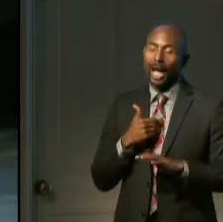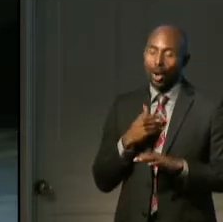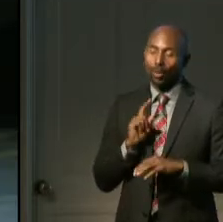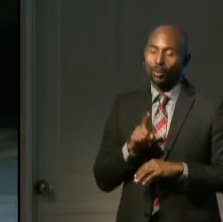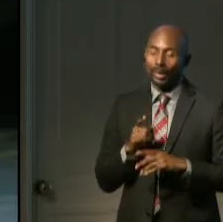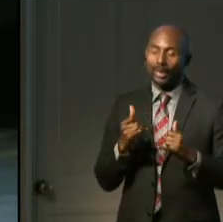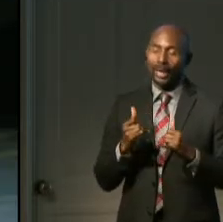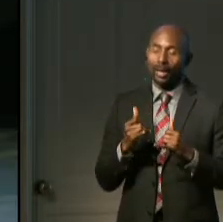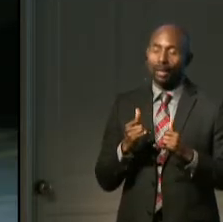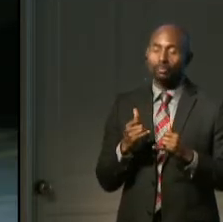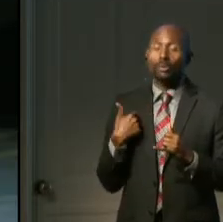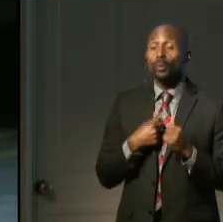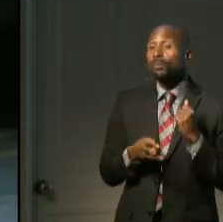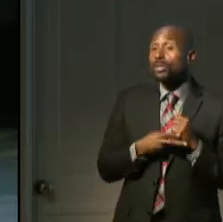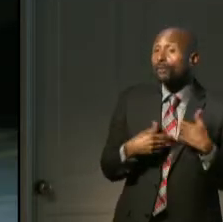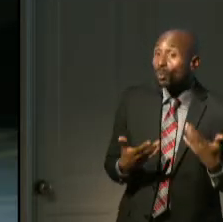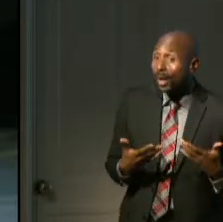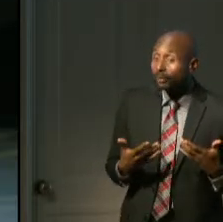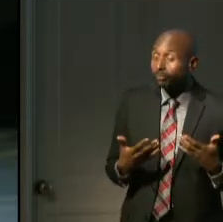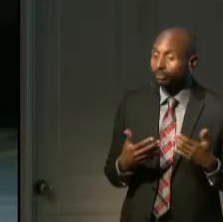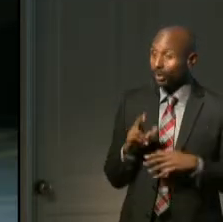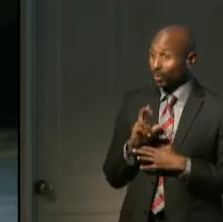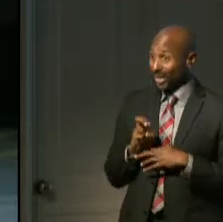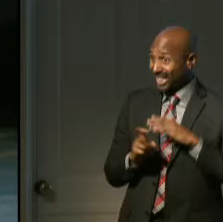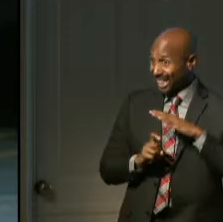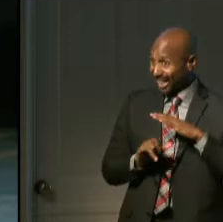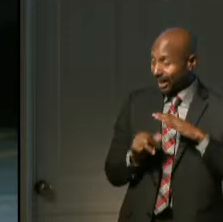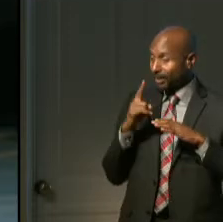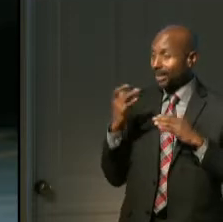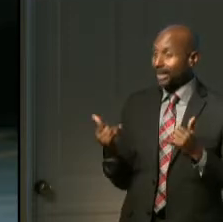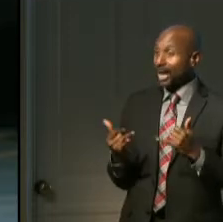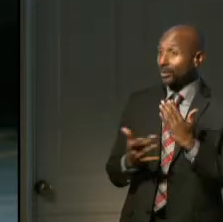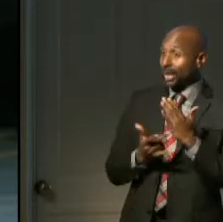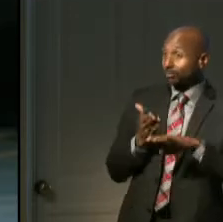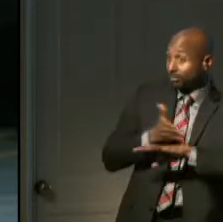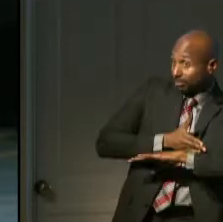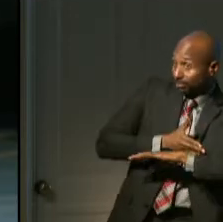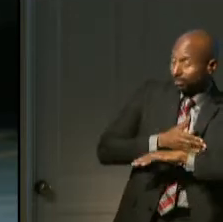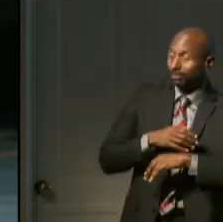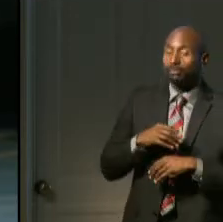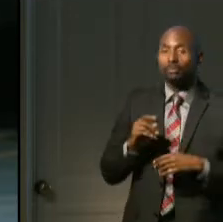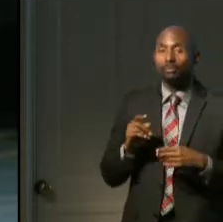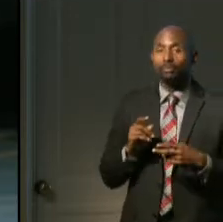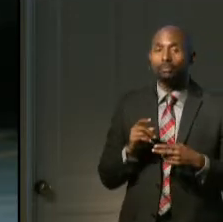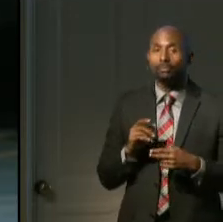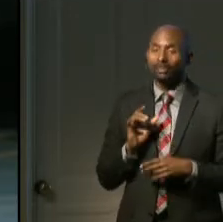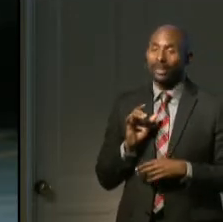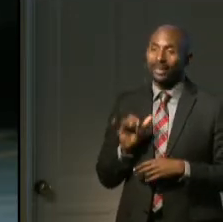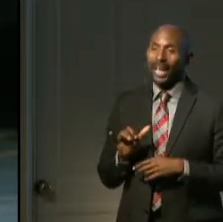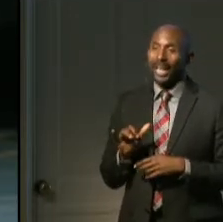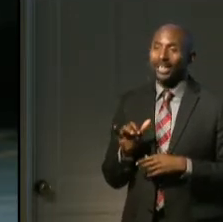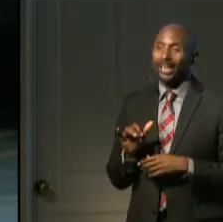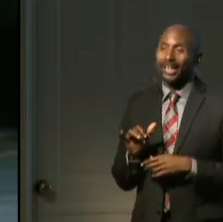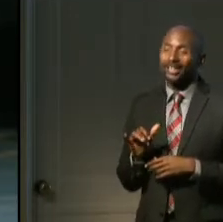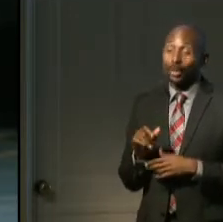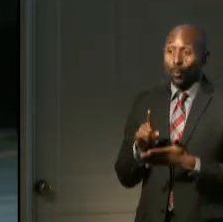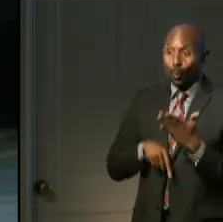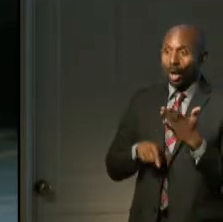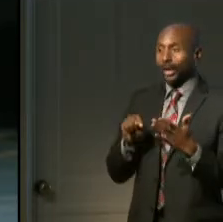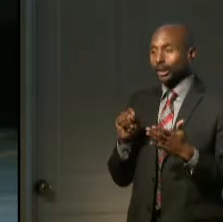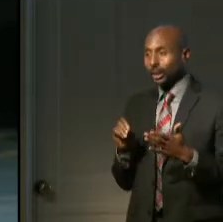of, what do we preserve? Do we rescan it because we have better technology? Do we those are going to be the what to preserve